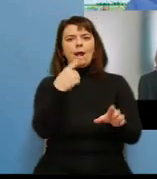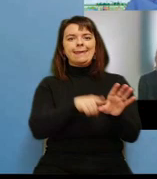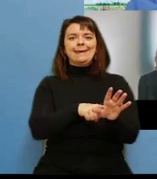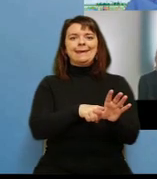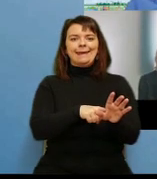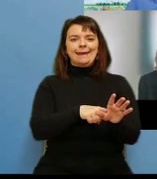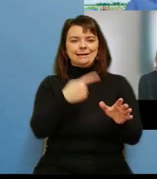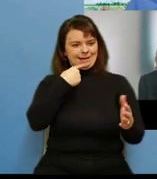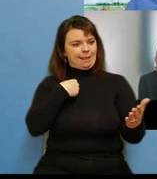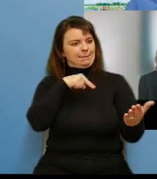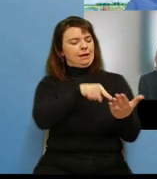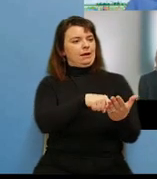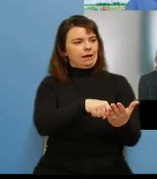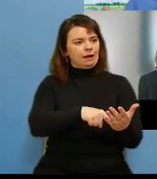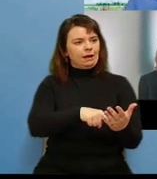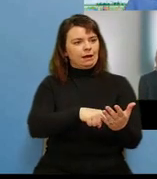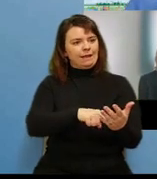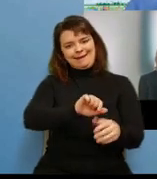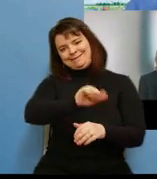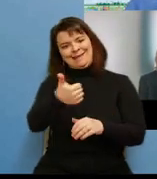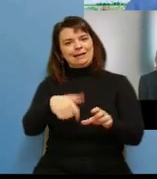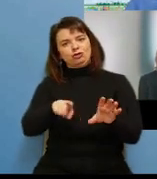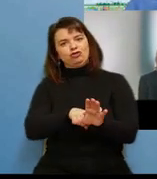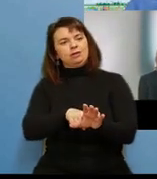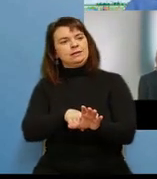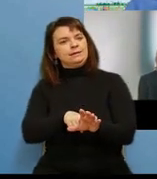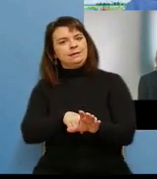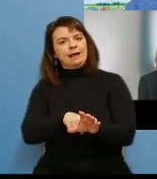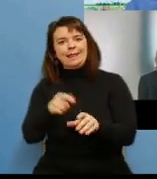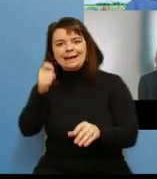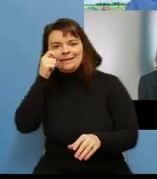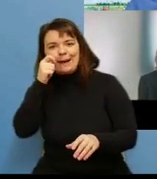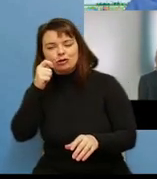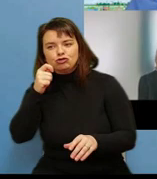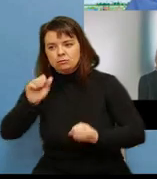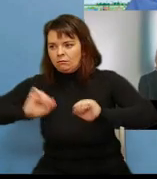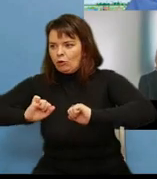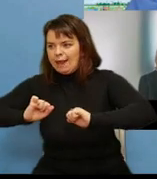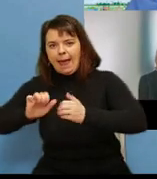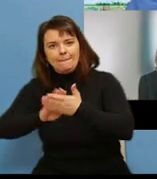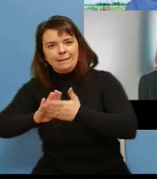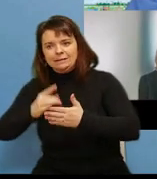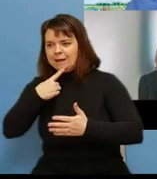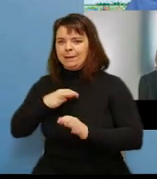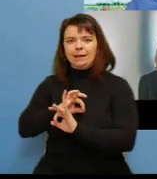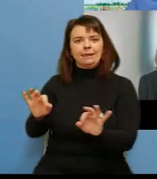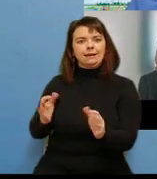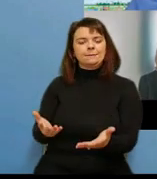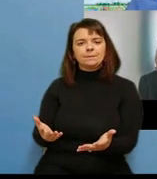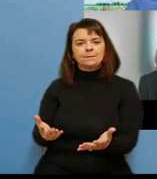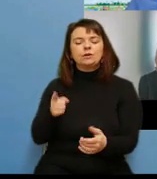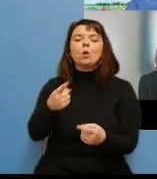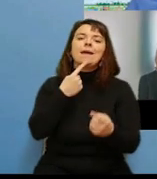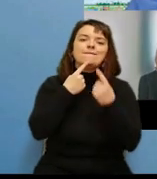instrument, isn't it? Because it might mean something one year, and then, you know, stop meaning something